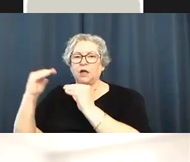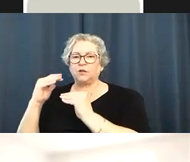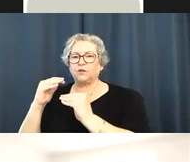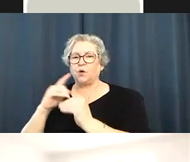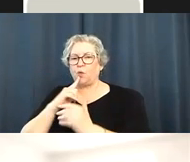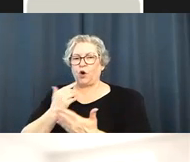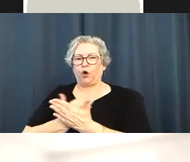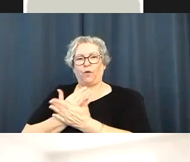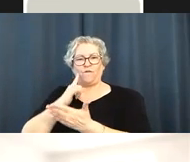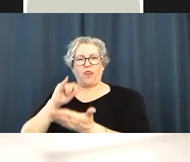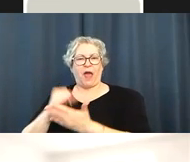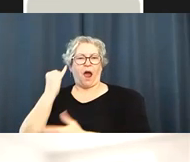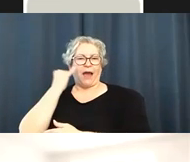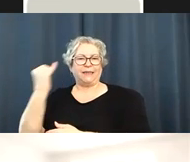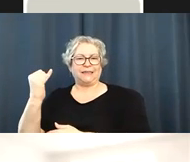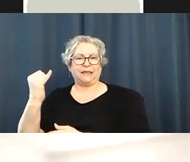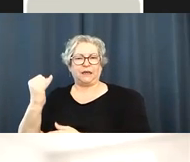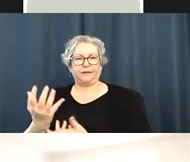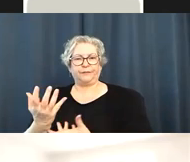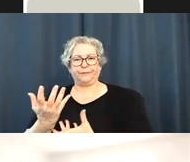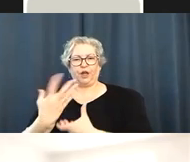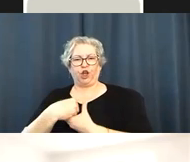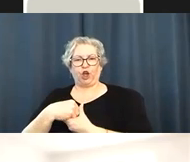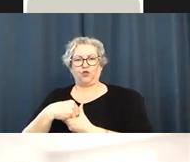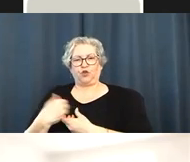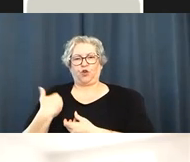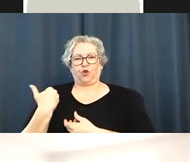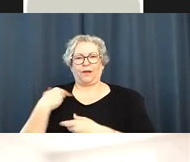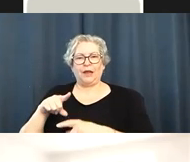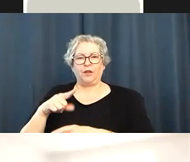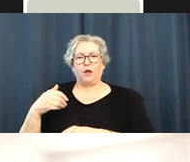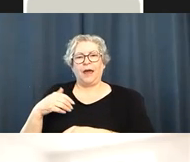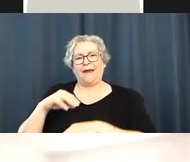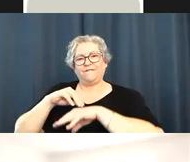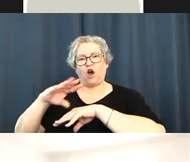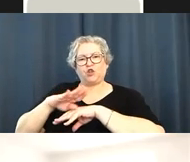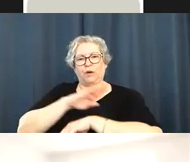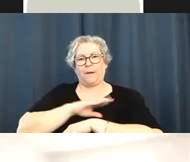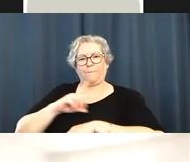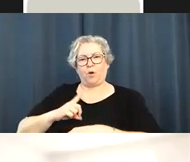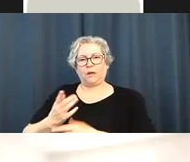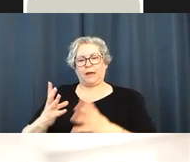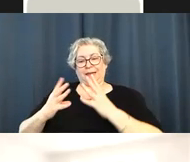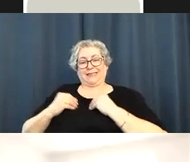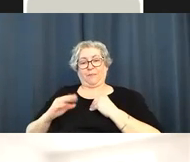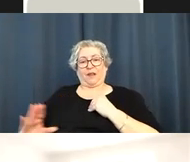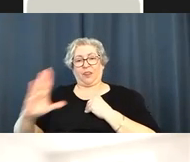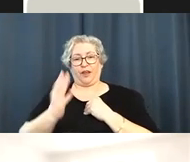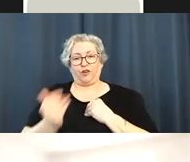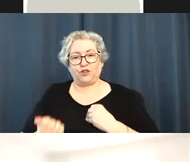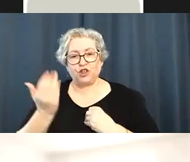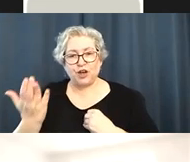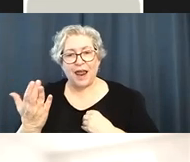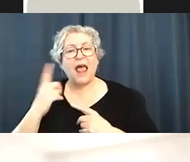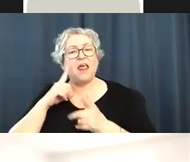to this idea of engaging youth in an advisory board and taking their suggestions and implementing them. Oftentimes